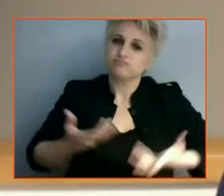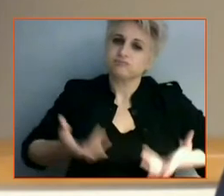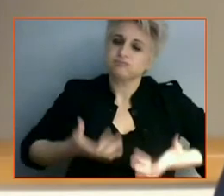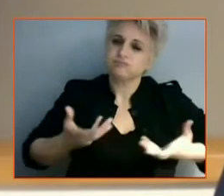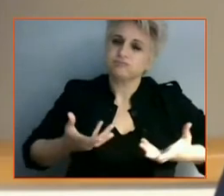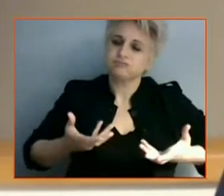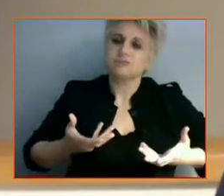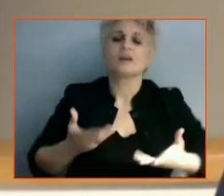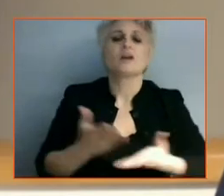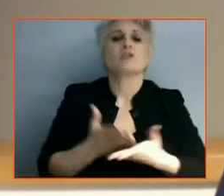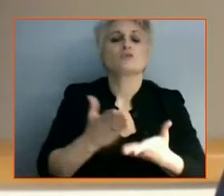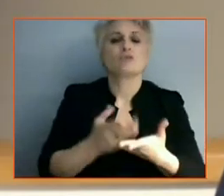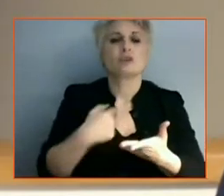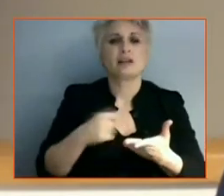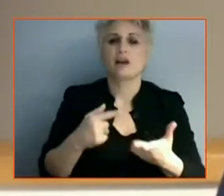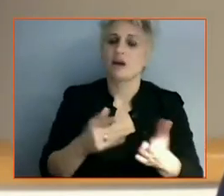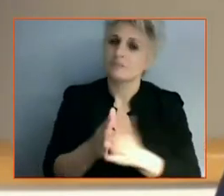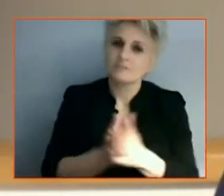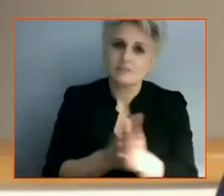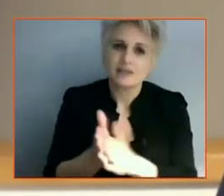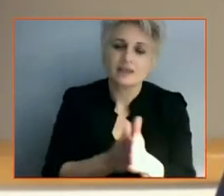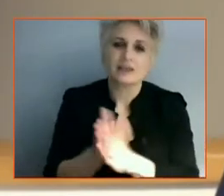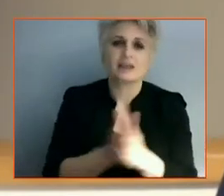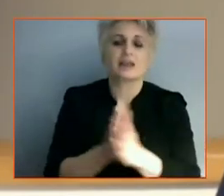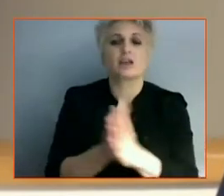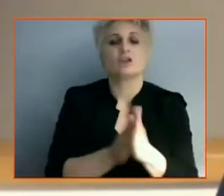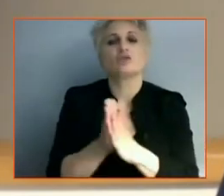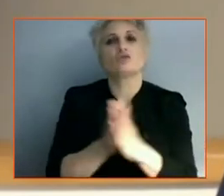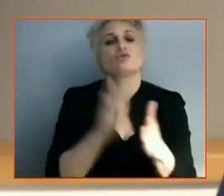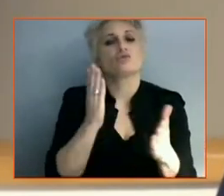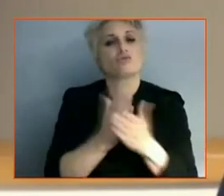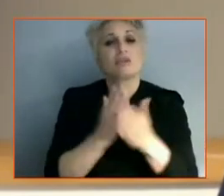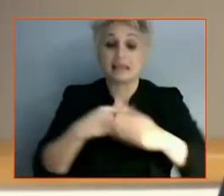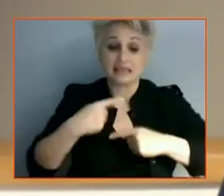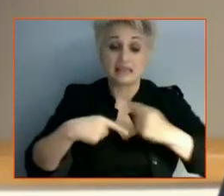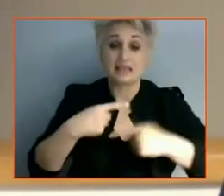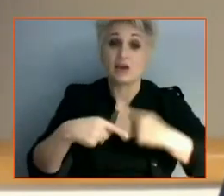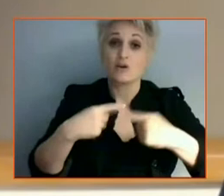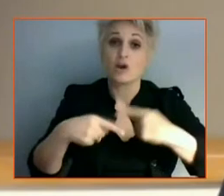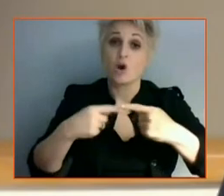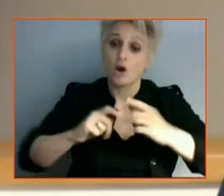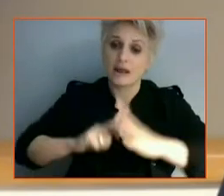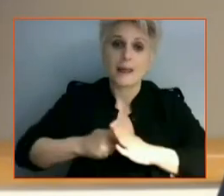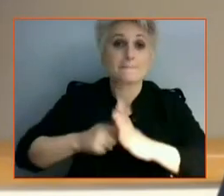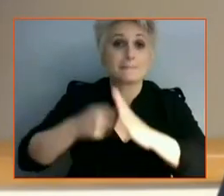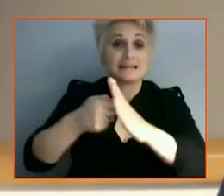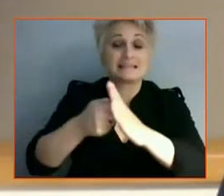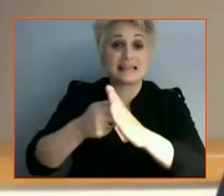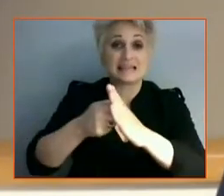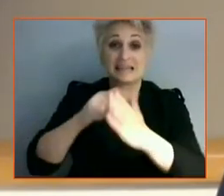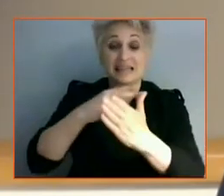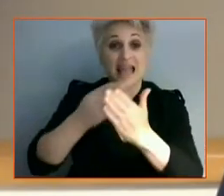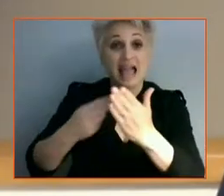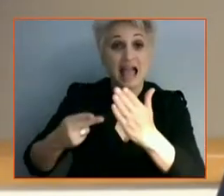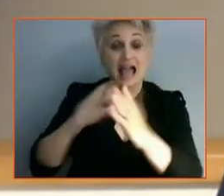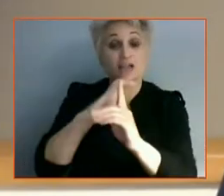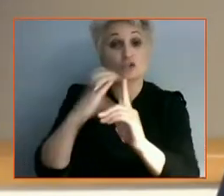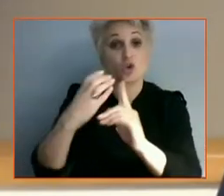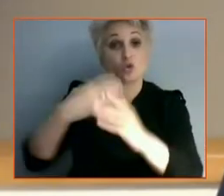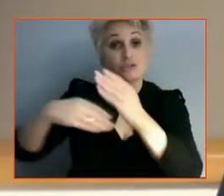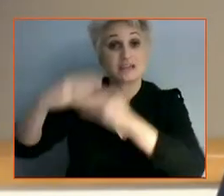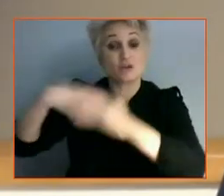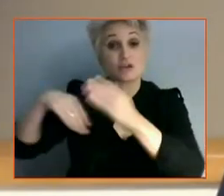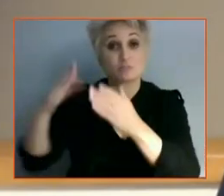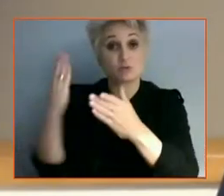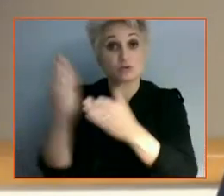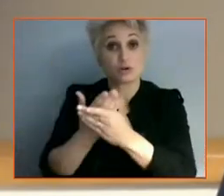I'm very keen to not only maintain all the particular areas in the arts, culture and heritage portfolio.